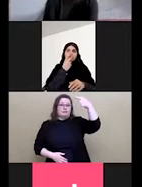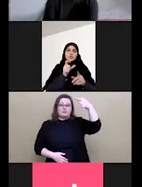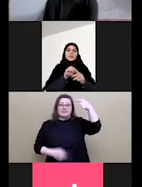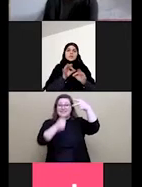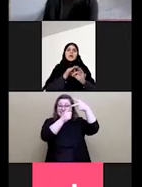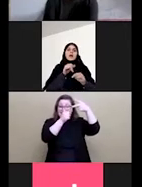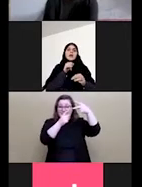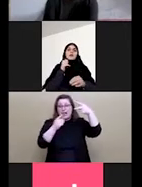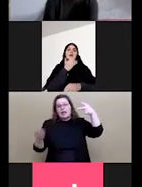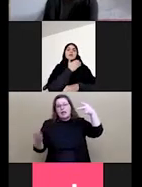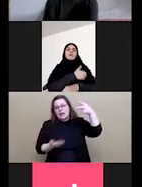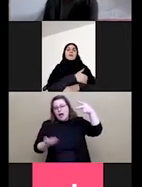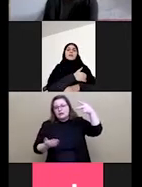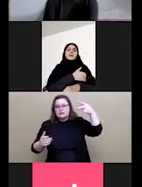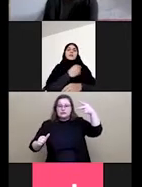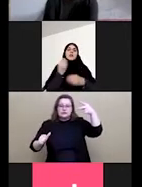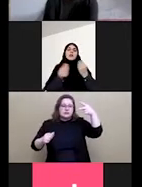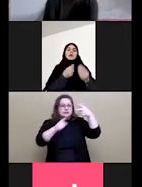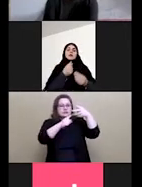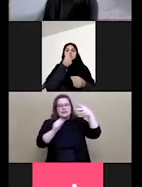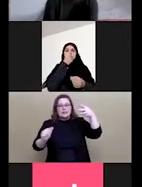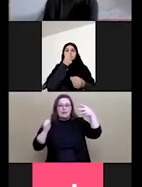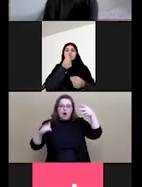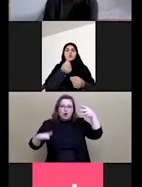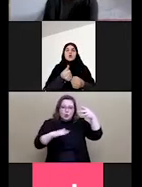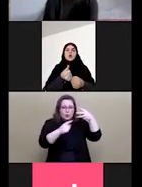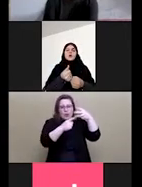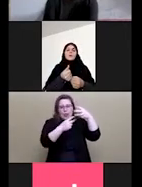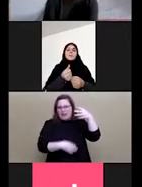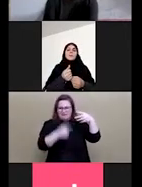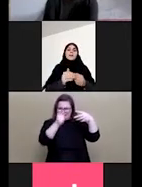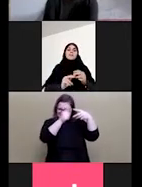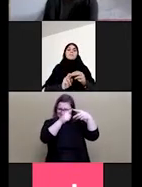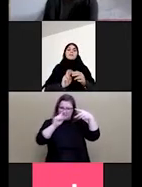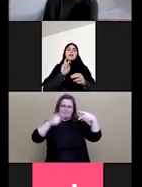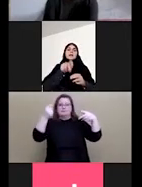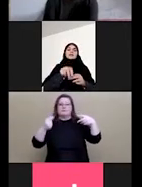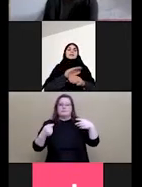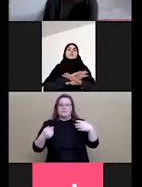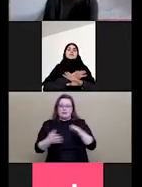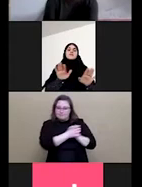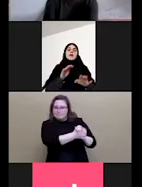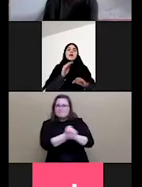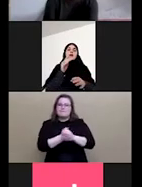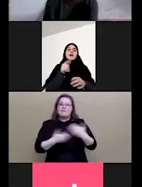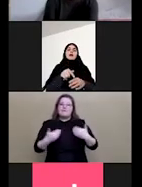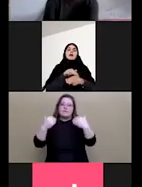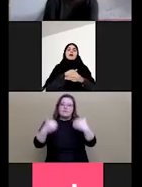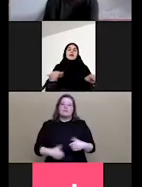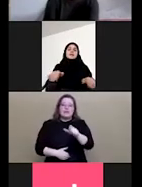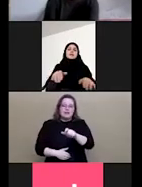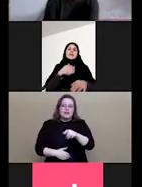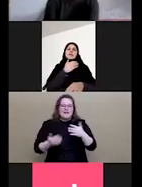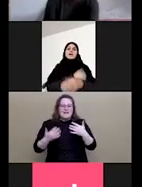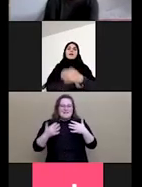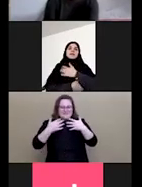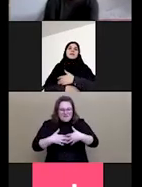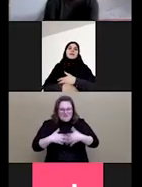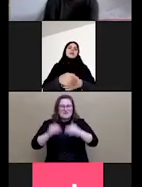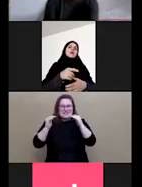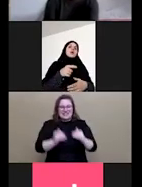is exactly because of this universality that persons with disabilities immediately after the conflict started working together